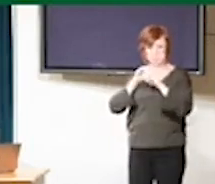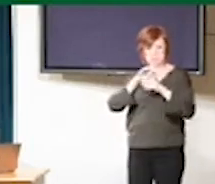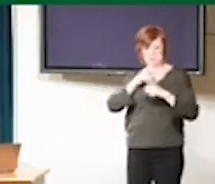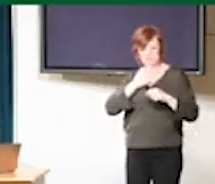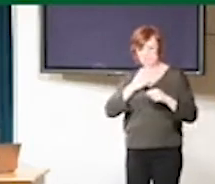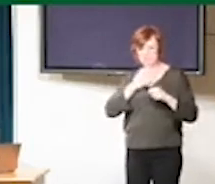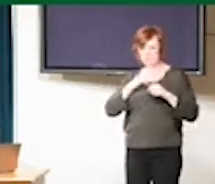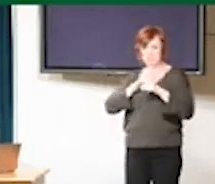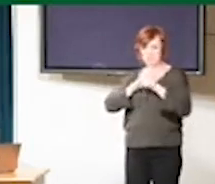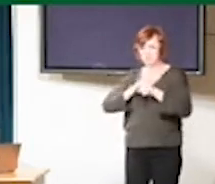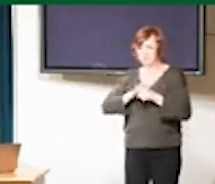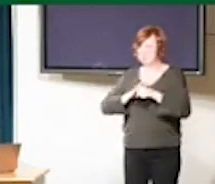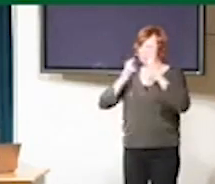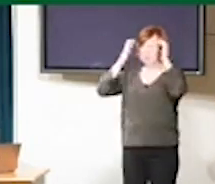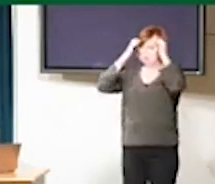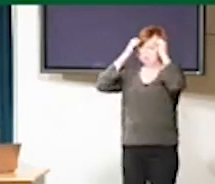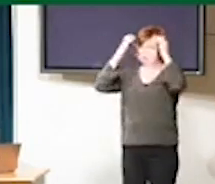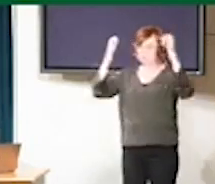time,